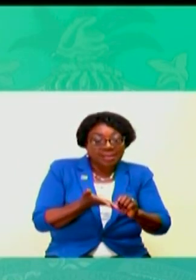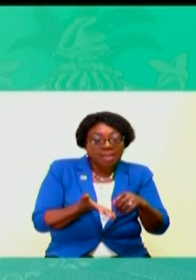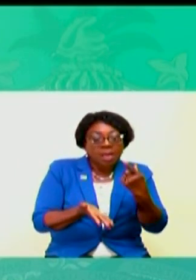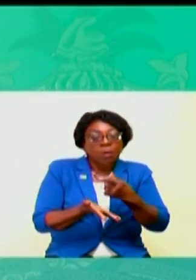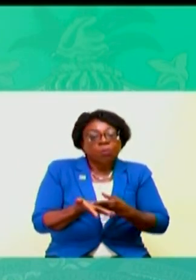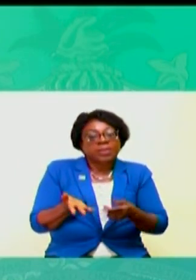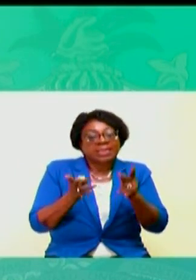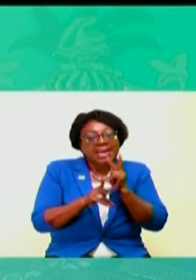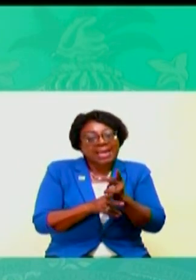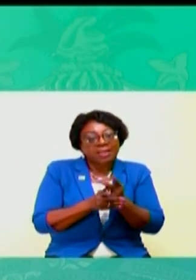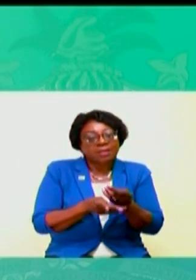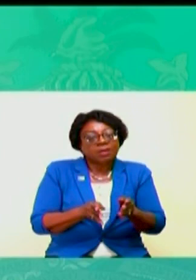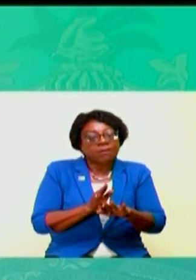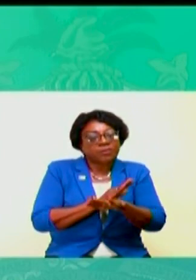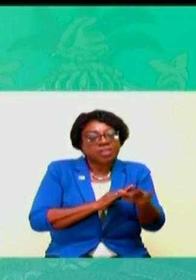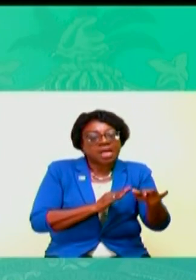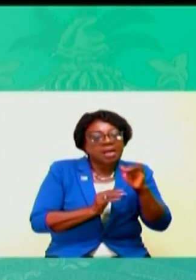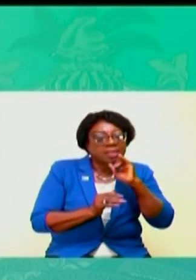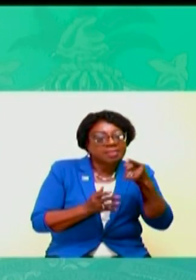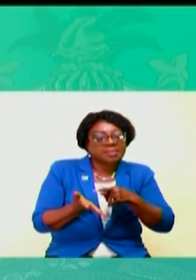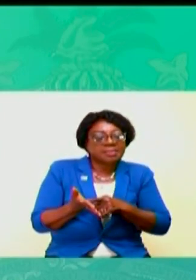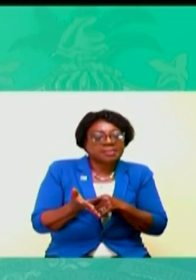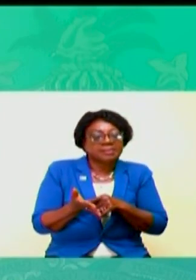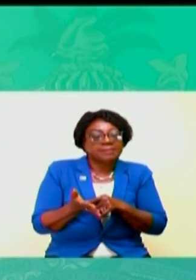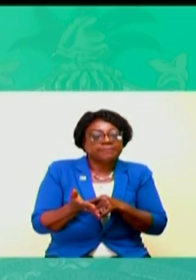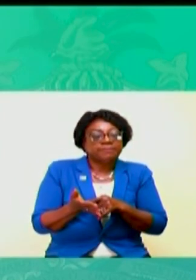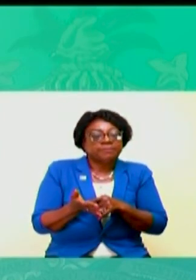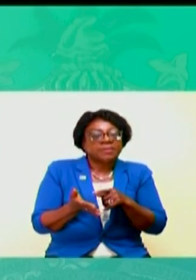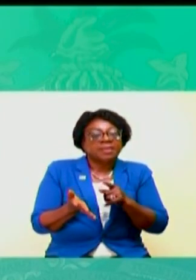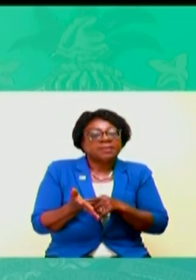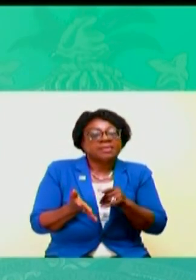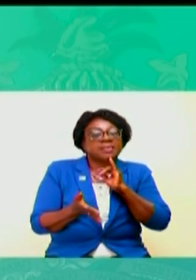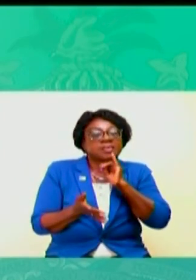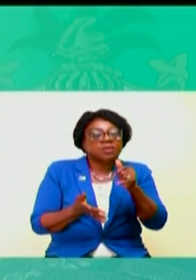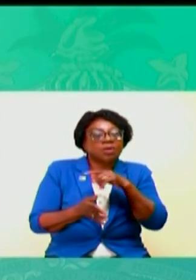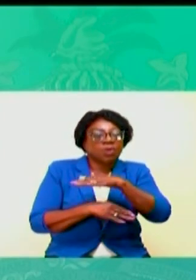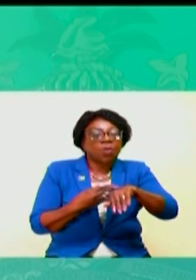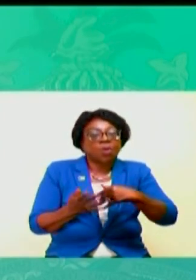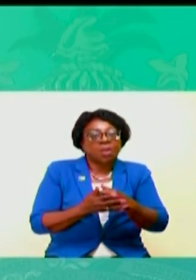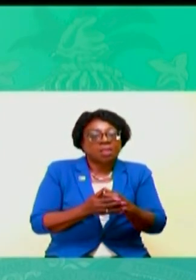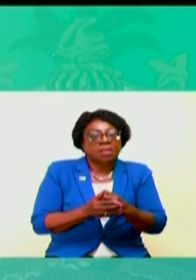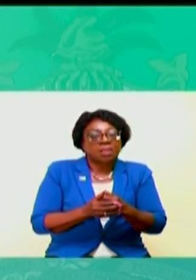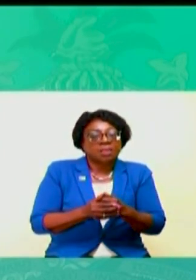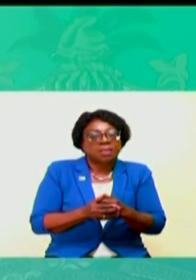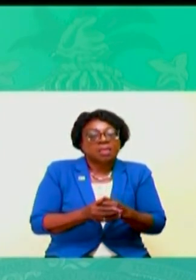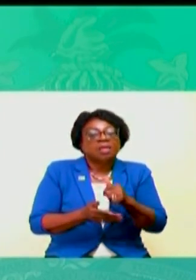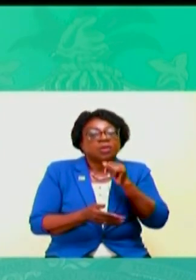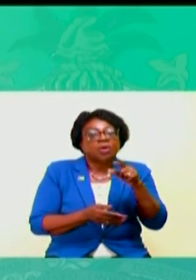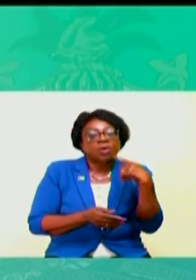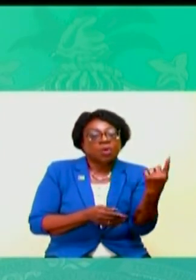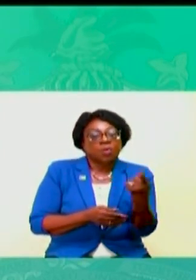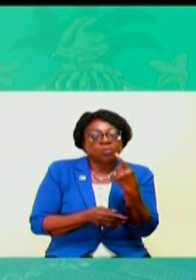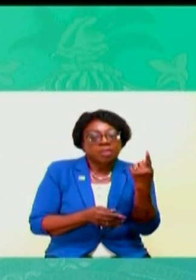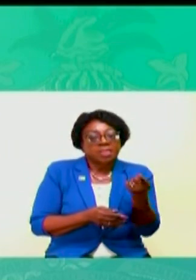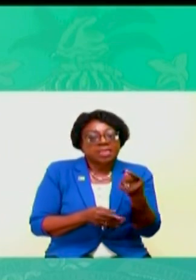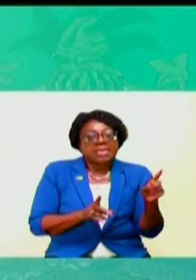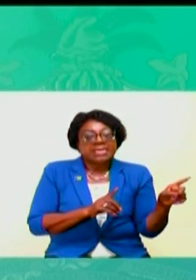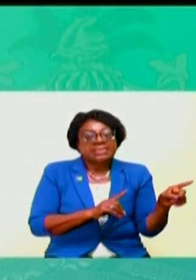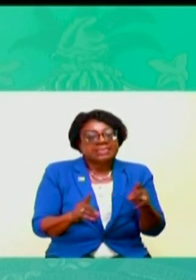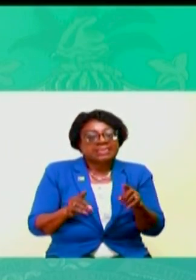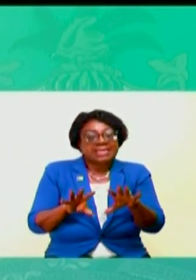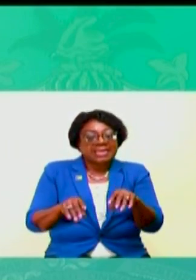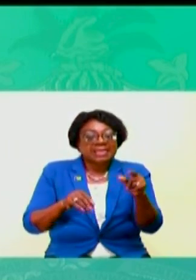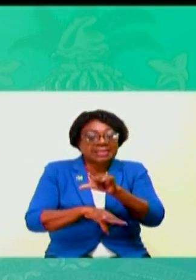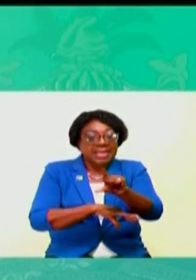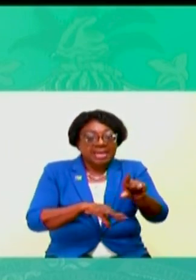is this? Well, Oban went missing, so. This is not all, Mr. Deputy Speaker. Not only did they get the